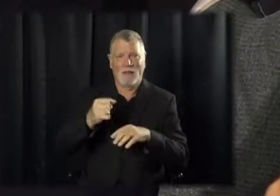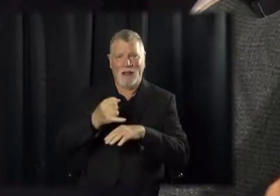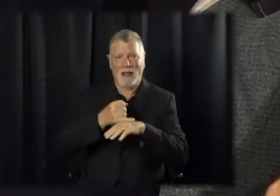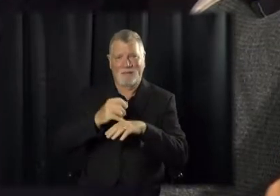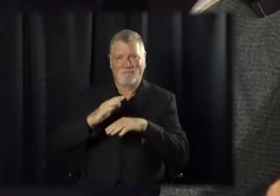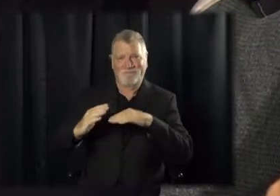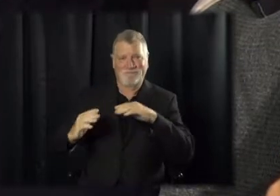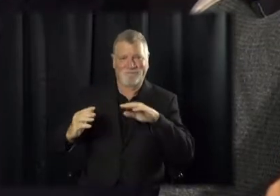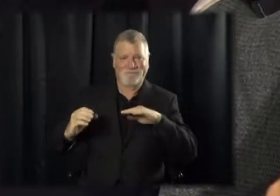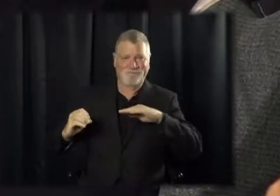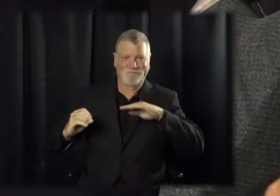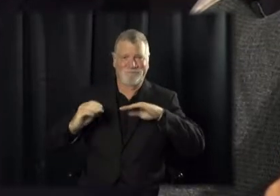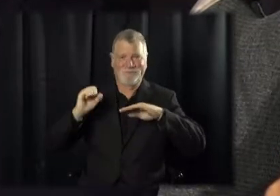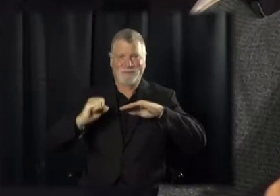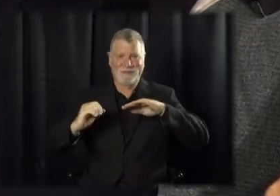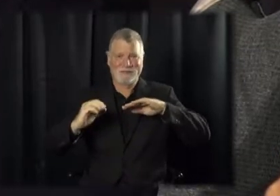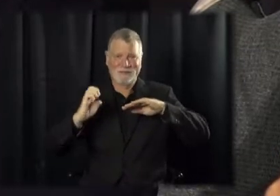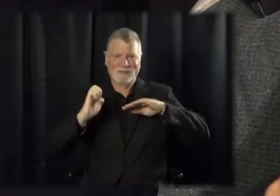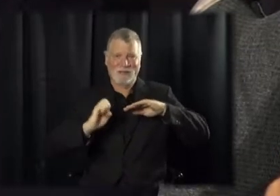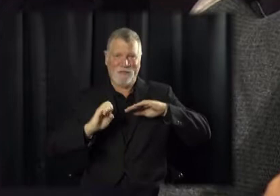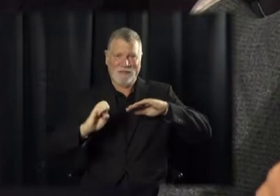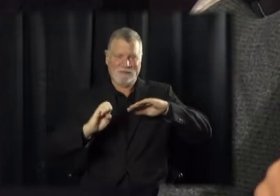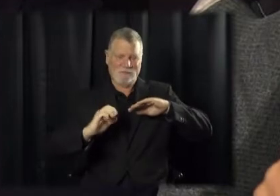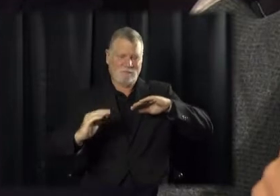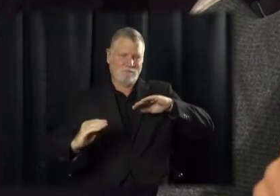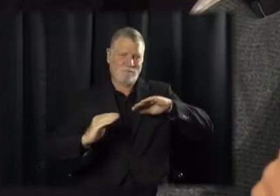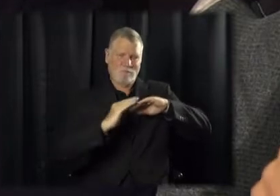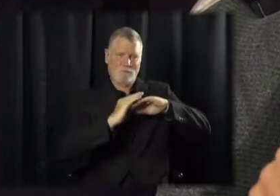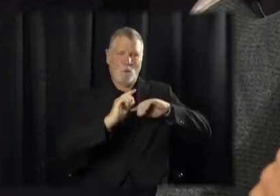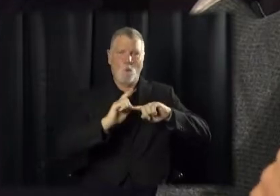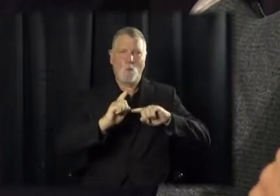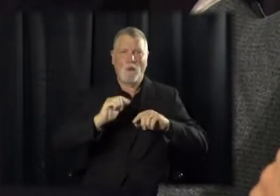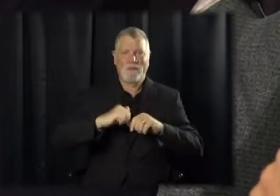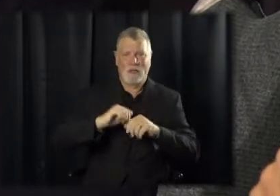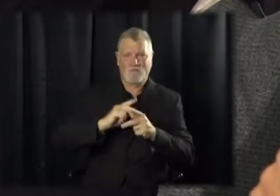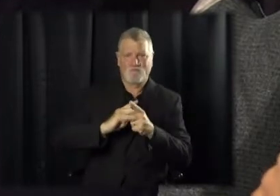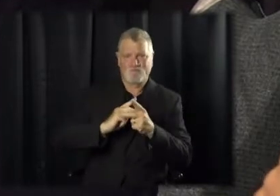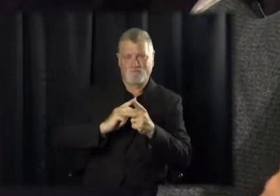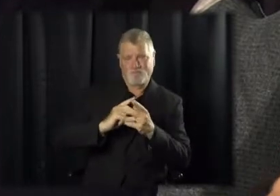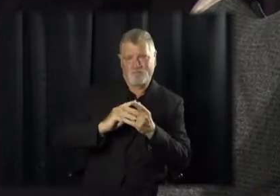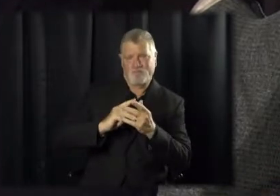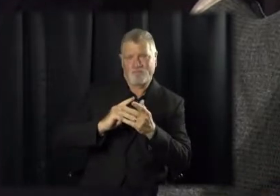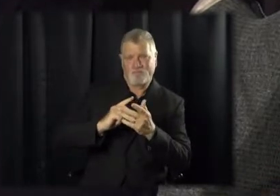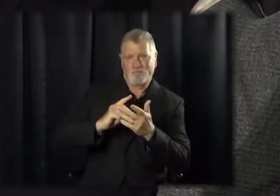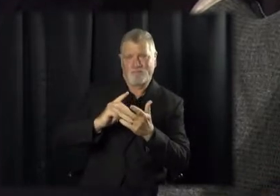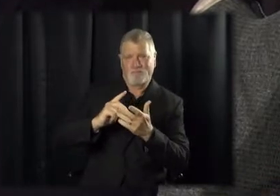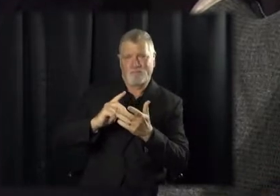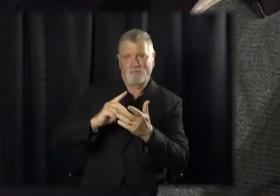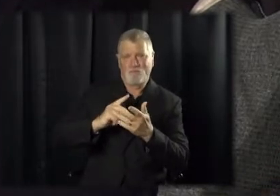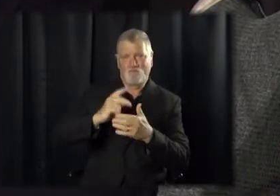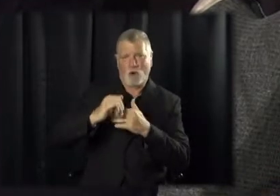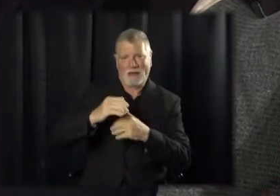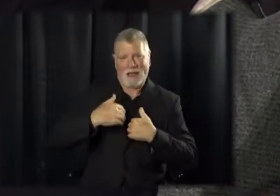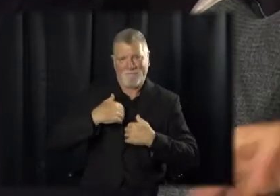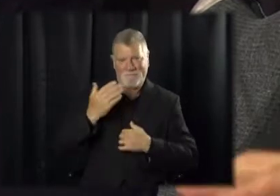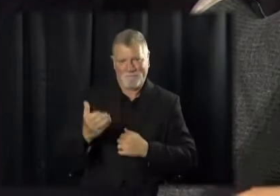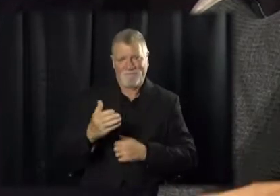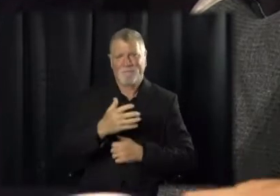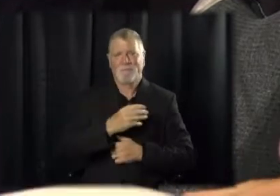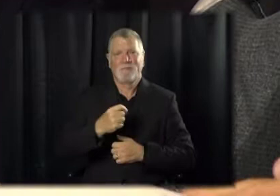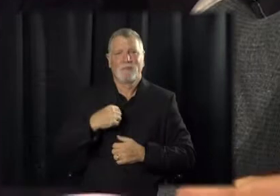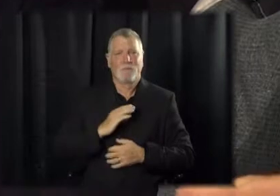area in the southeast side of the island where this project is located. Certainly, I believe this